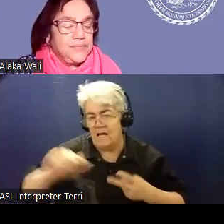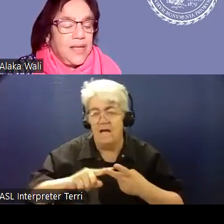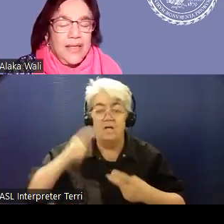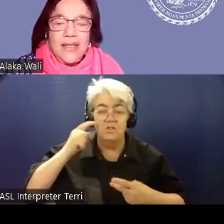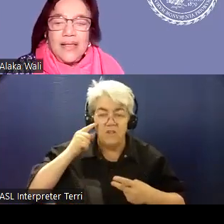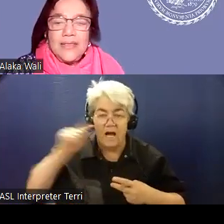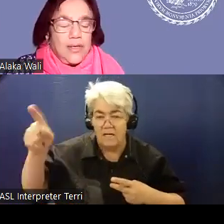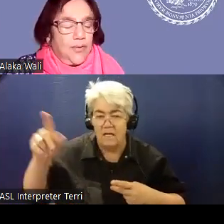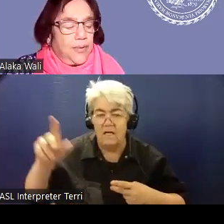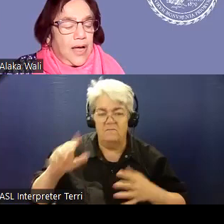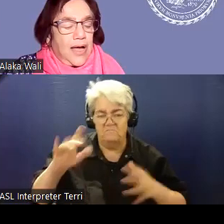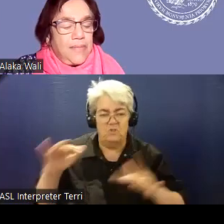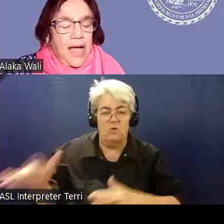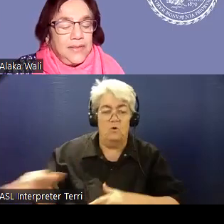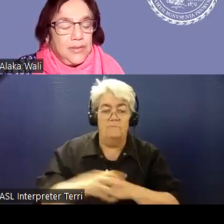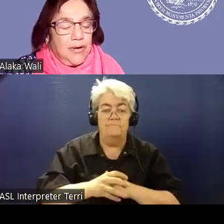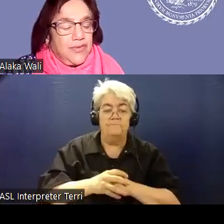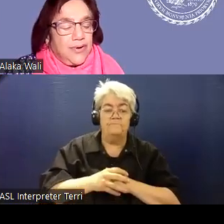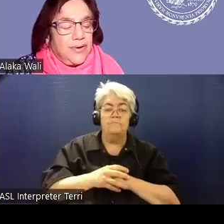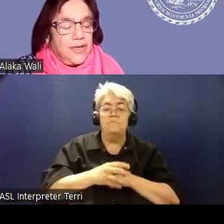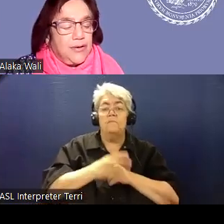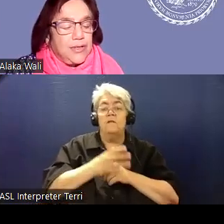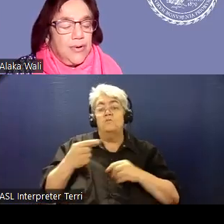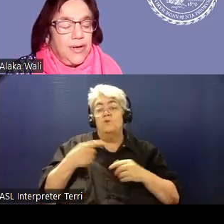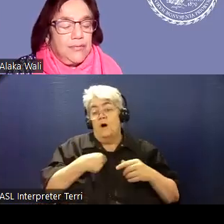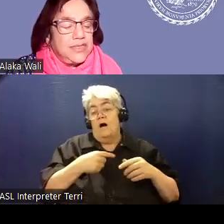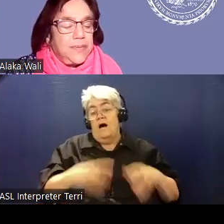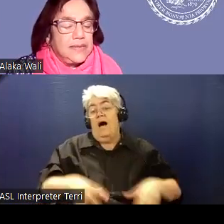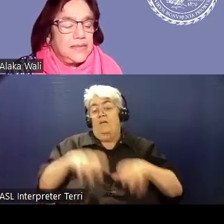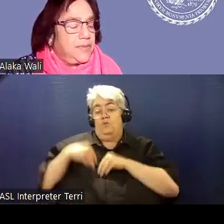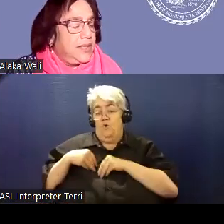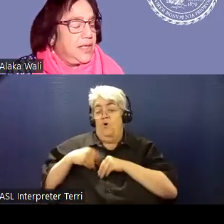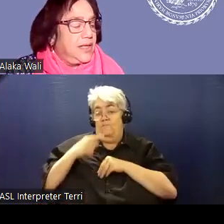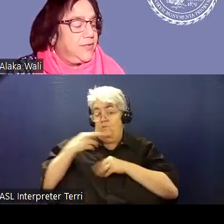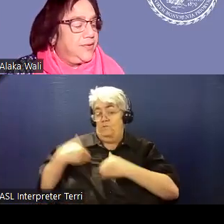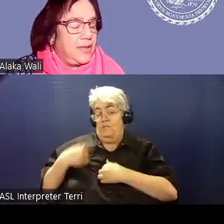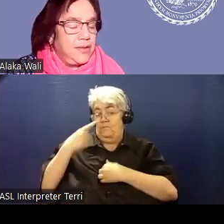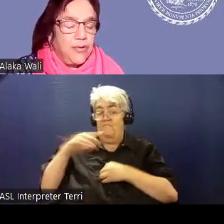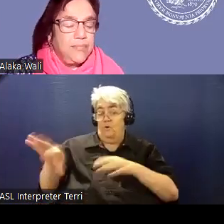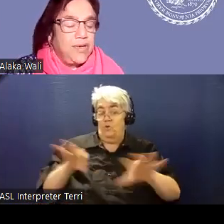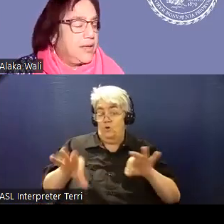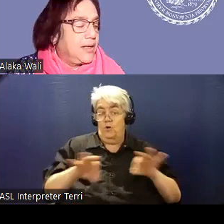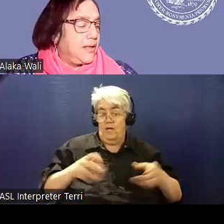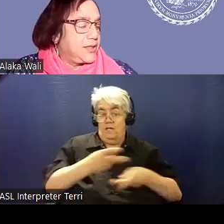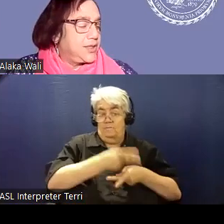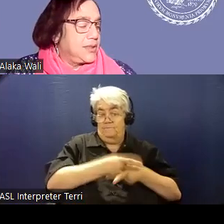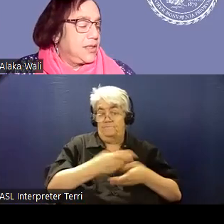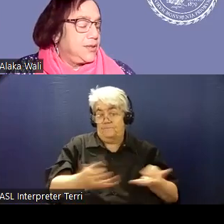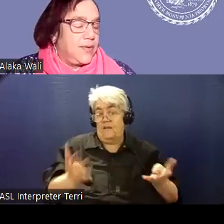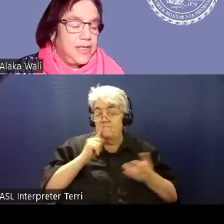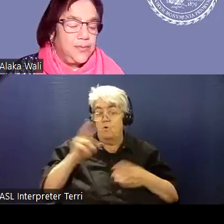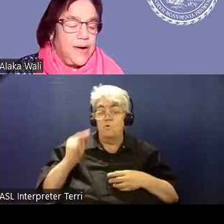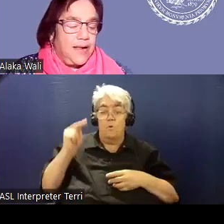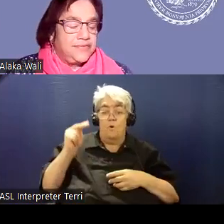on. So I took over curatorial responsibility for the North American collection